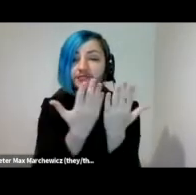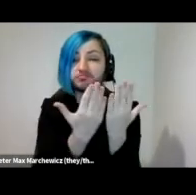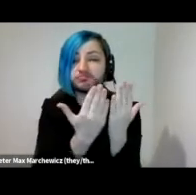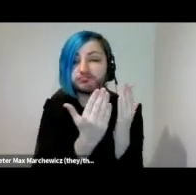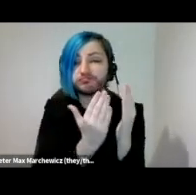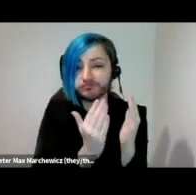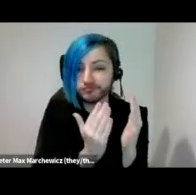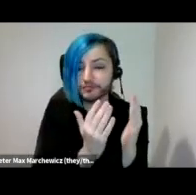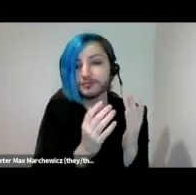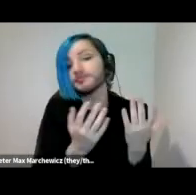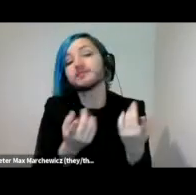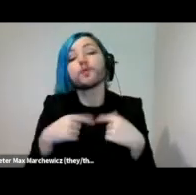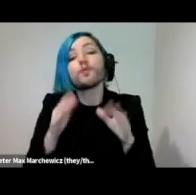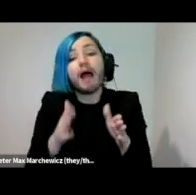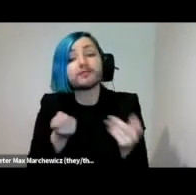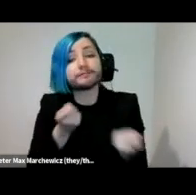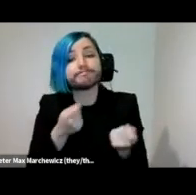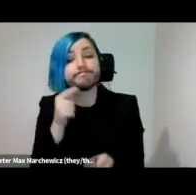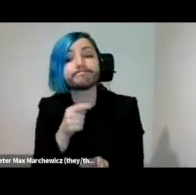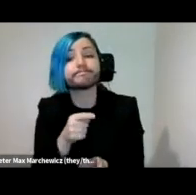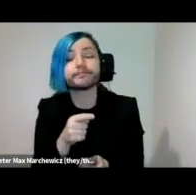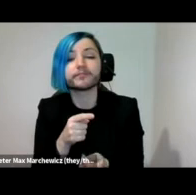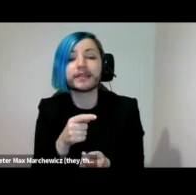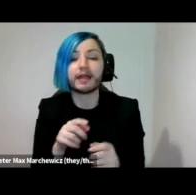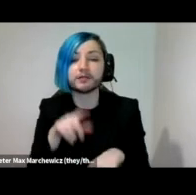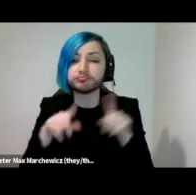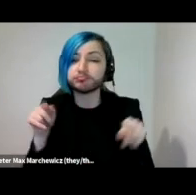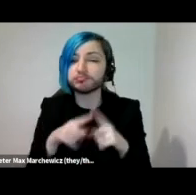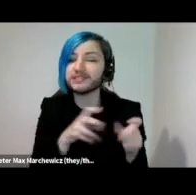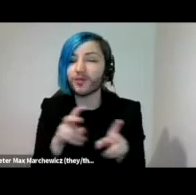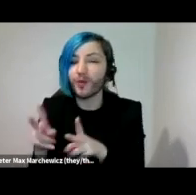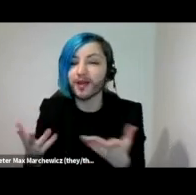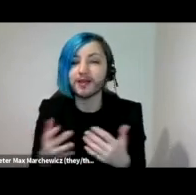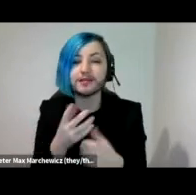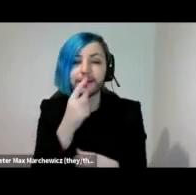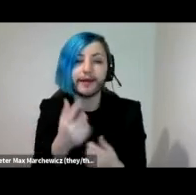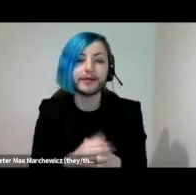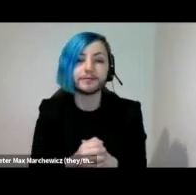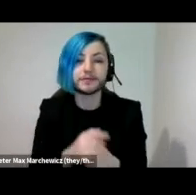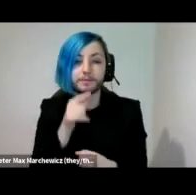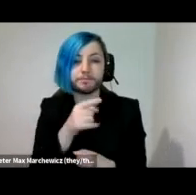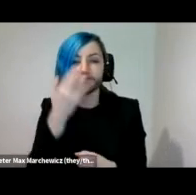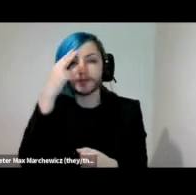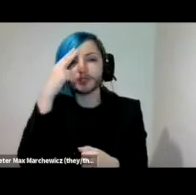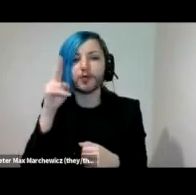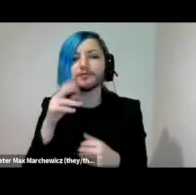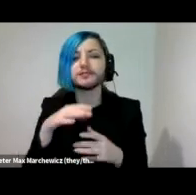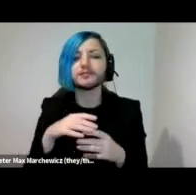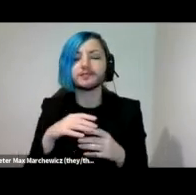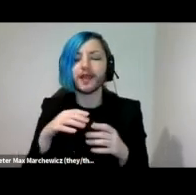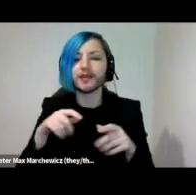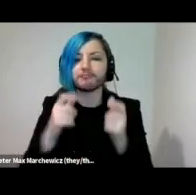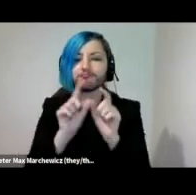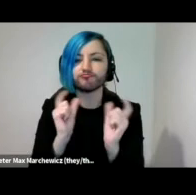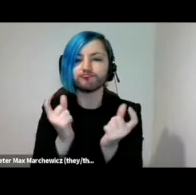that, which is done in a number of ways. You can see here we have what's called a radiative ring heater. You can think of that as a